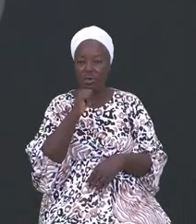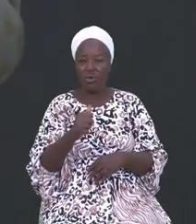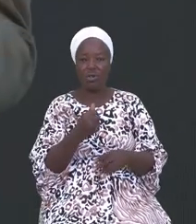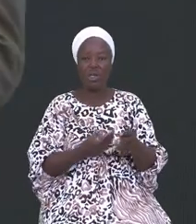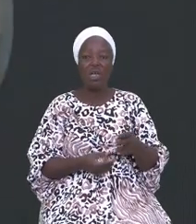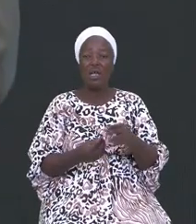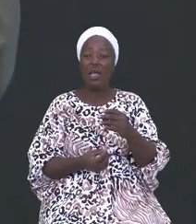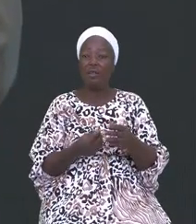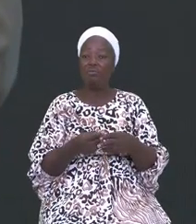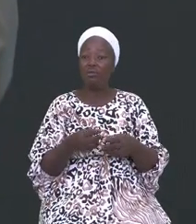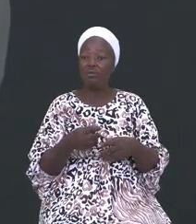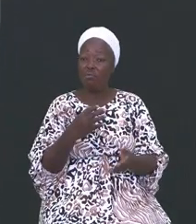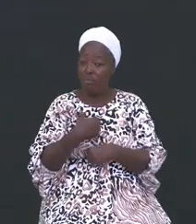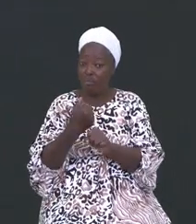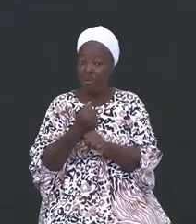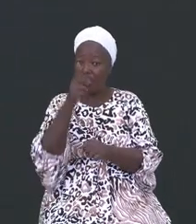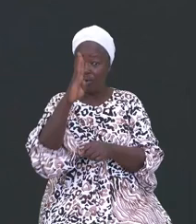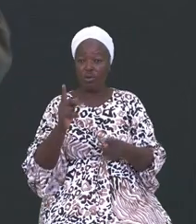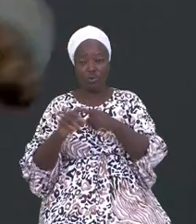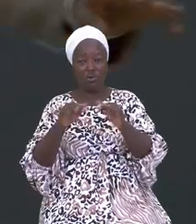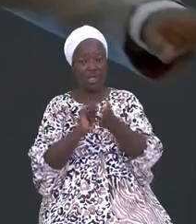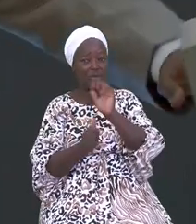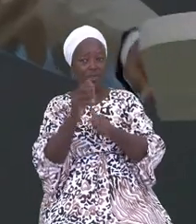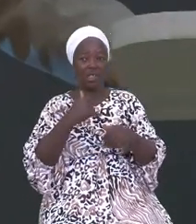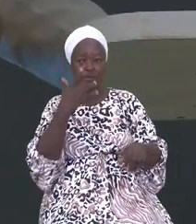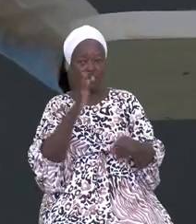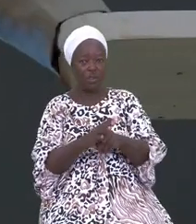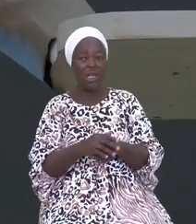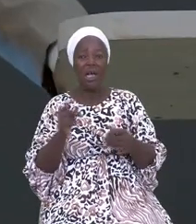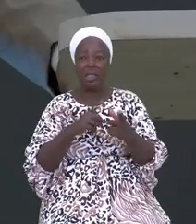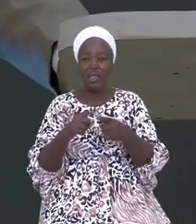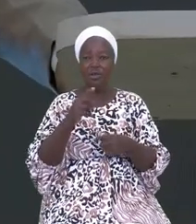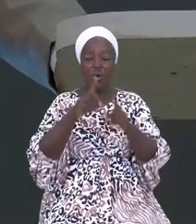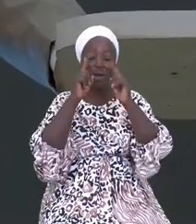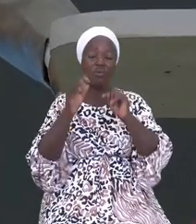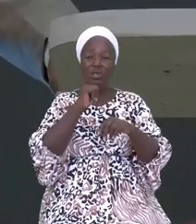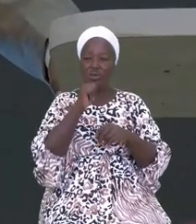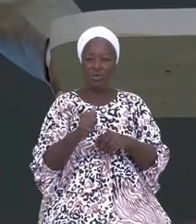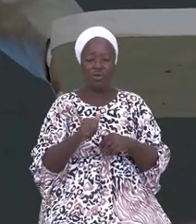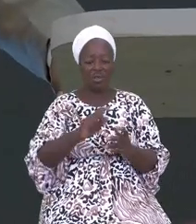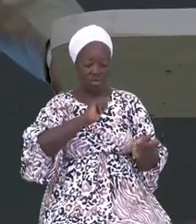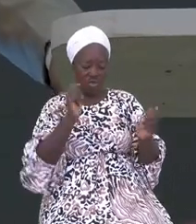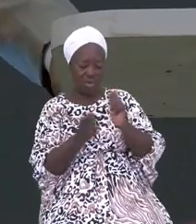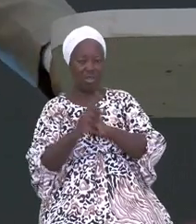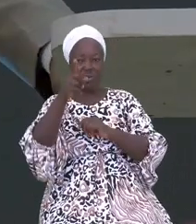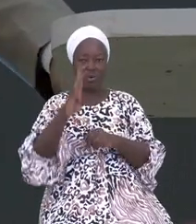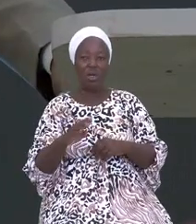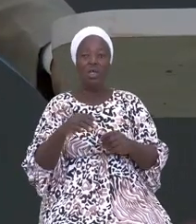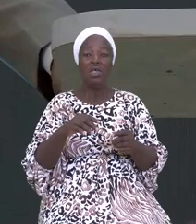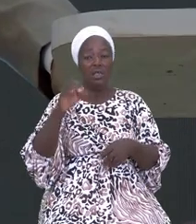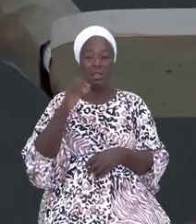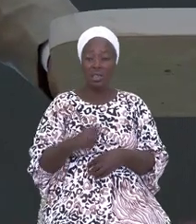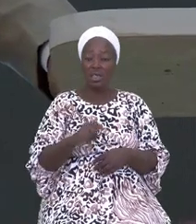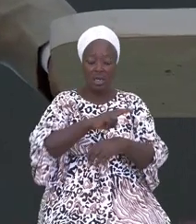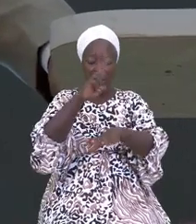Your crying cannot improve on the nature of God. His nature is that he cannot